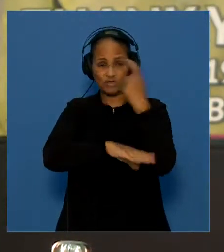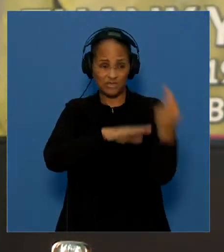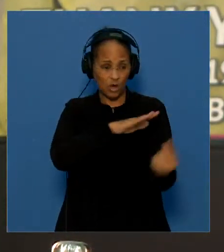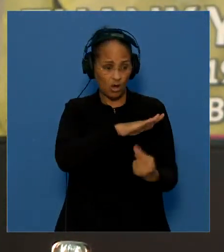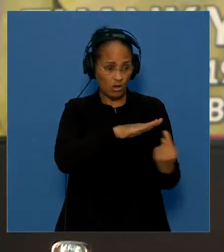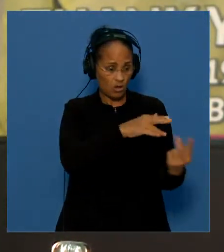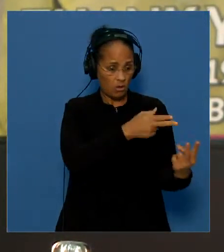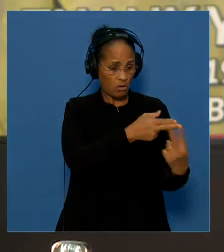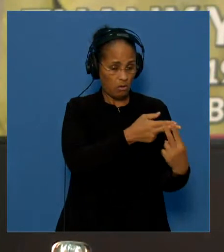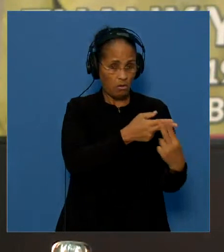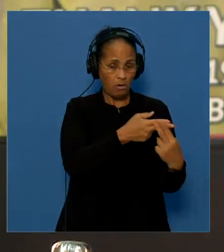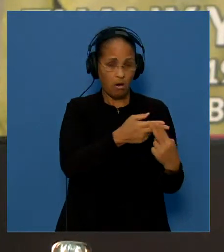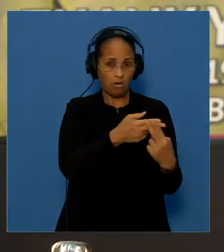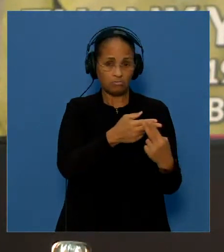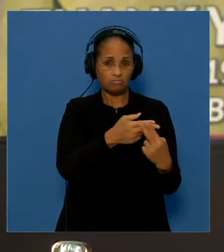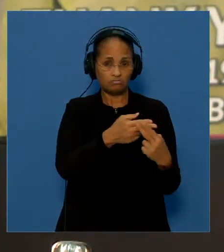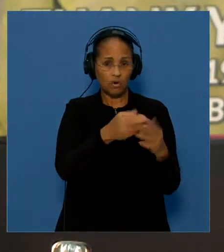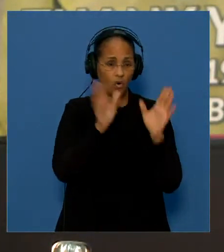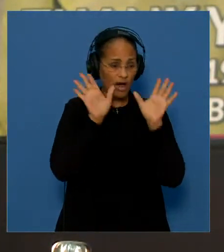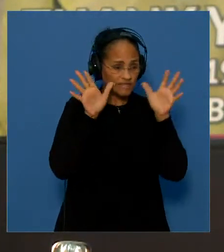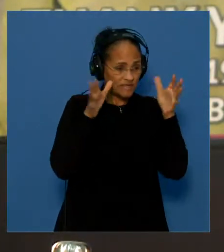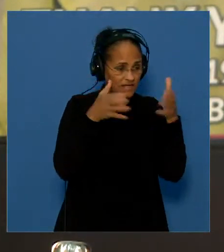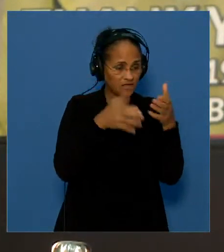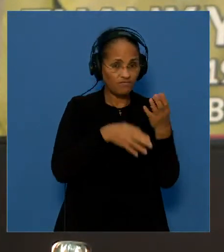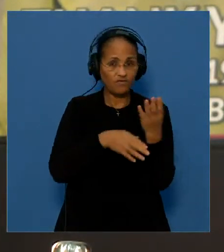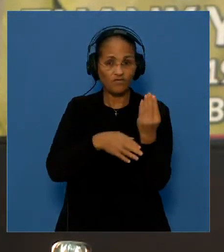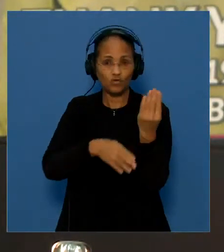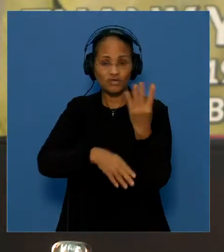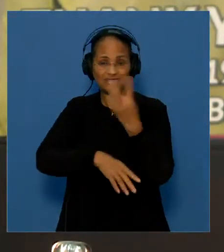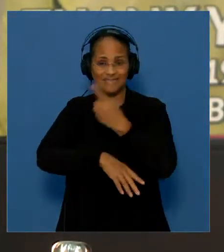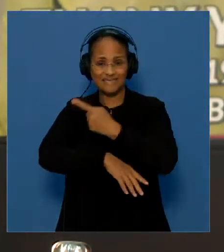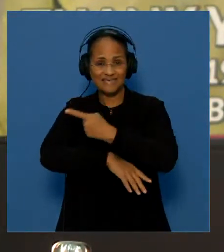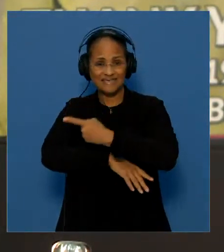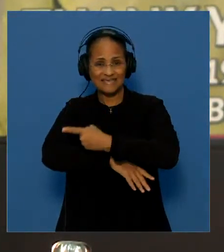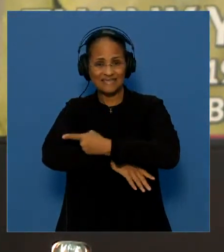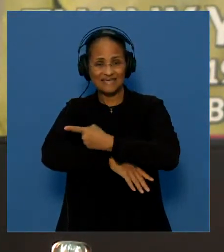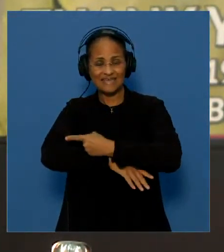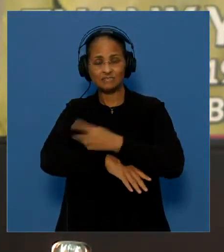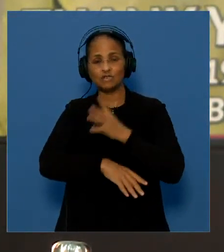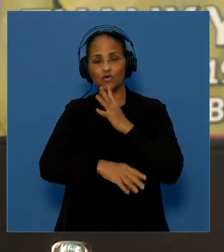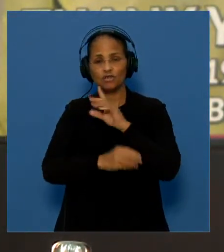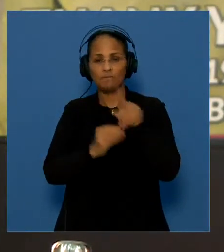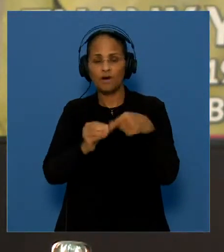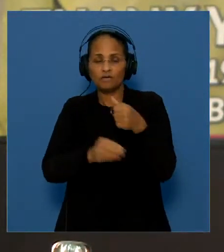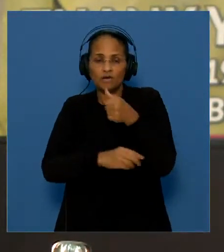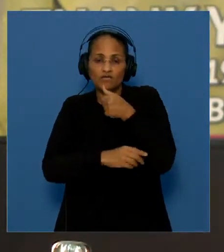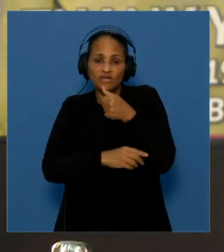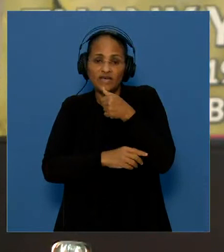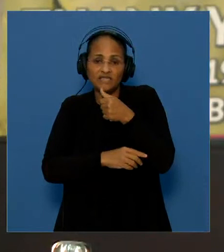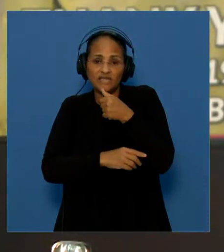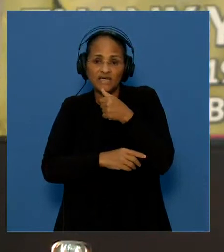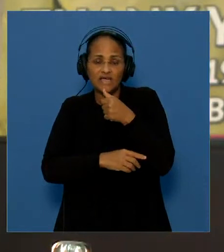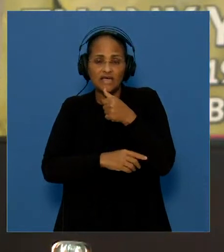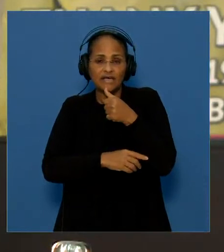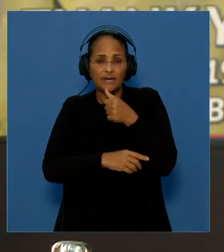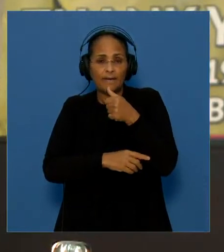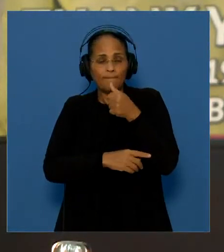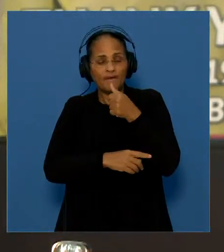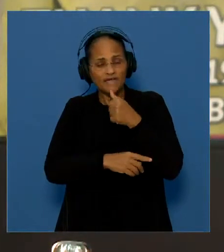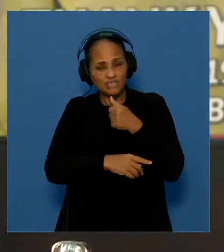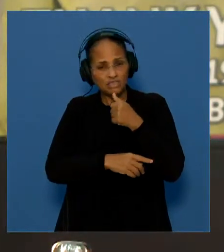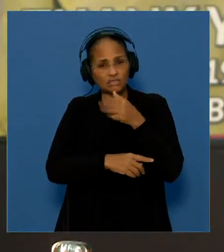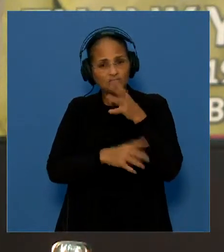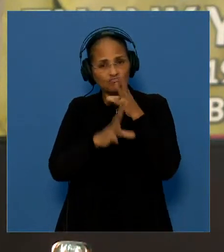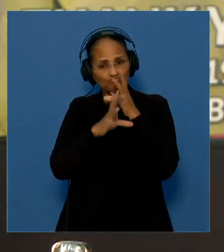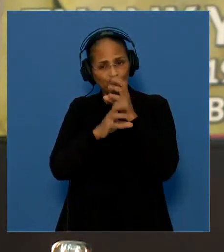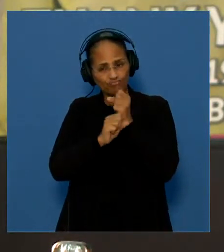isolation because of COVID. The issues of confidentiality we've spoken about, and that is patient confidentiality